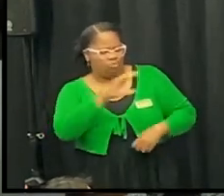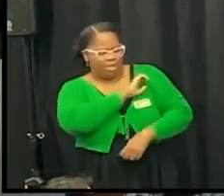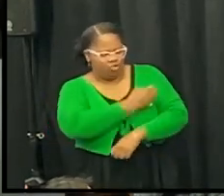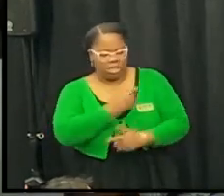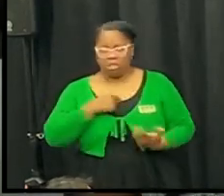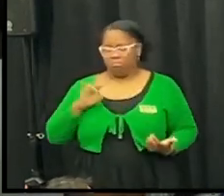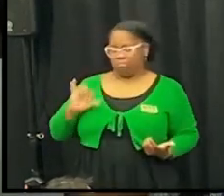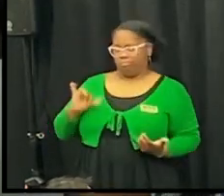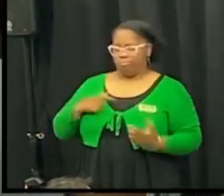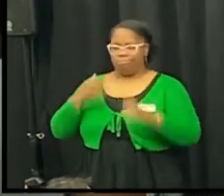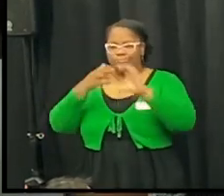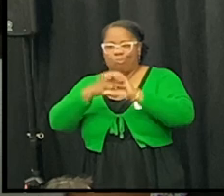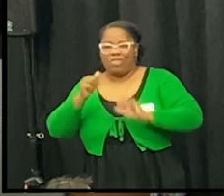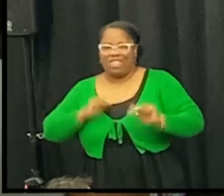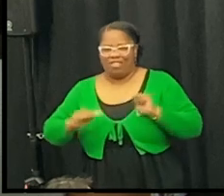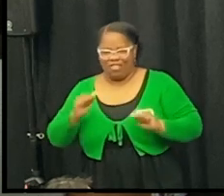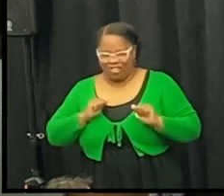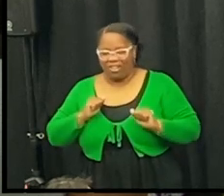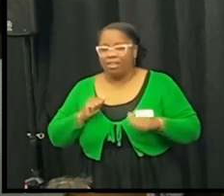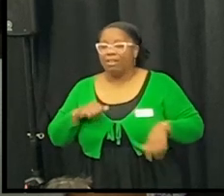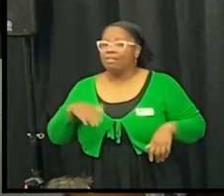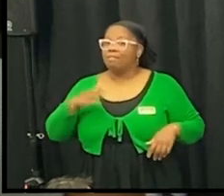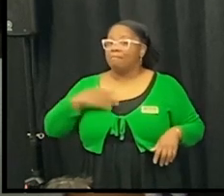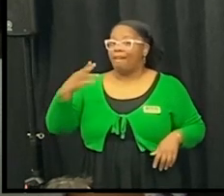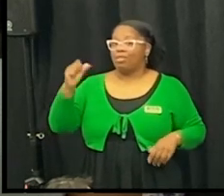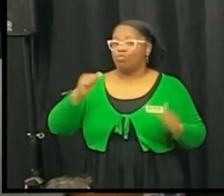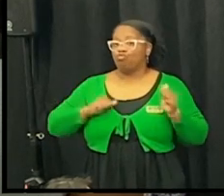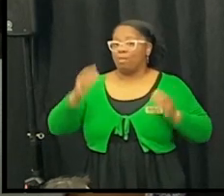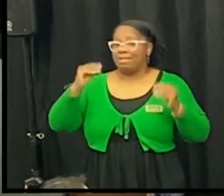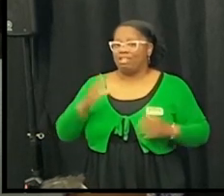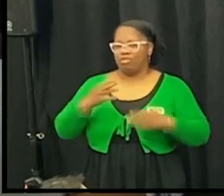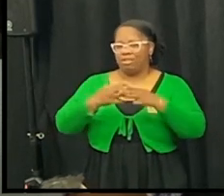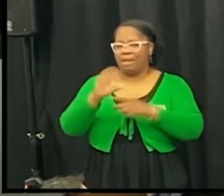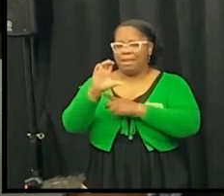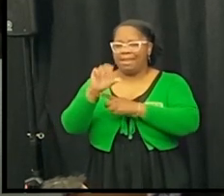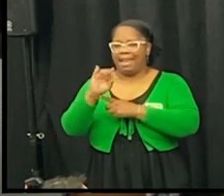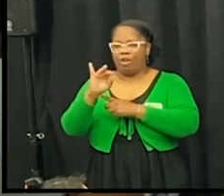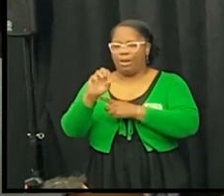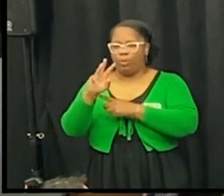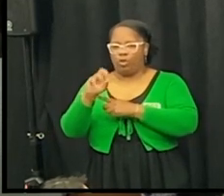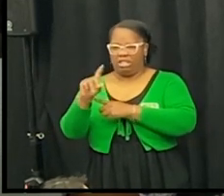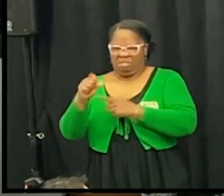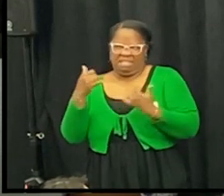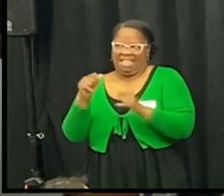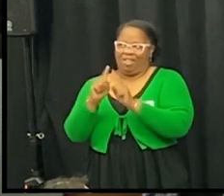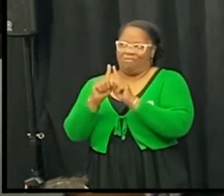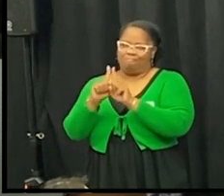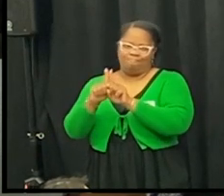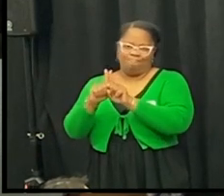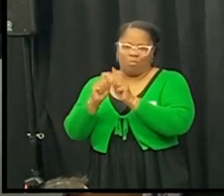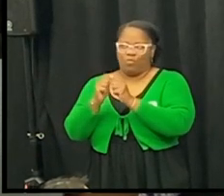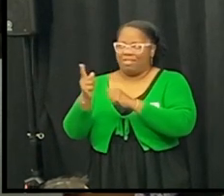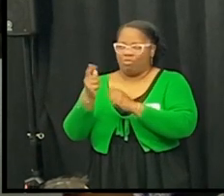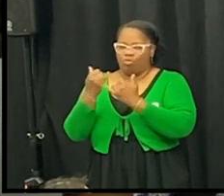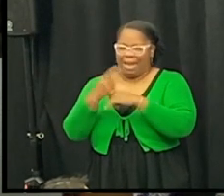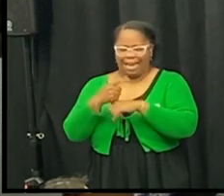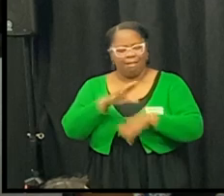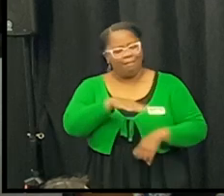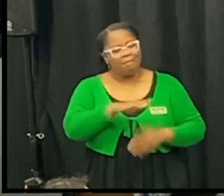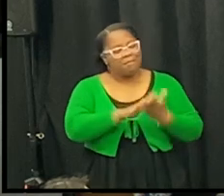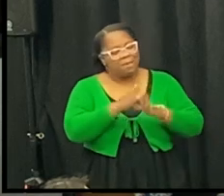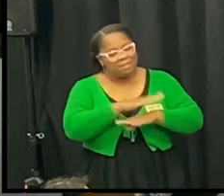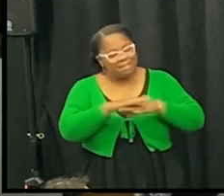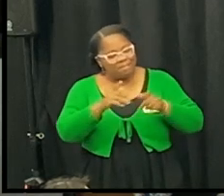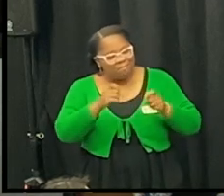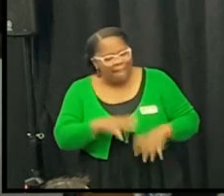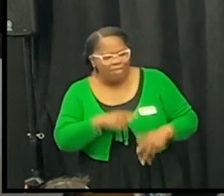theater, and my high school drama teacher, Carrie Wood, who I'm still close to today, essentially was like, you should be our stage manager. You have this